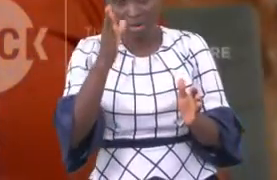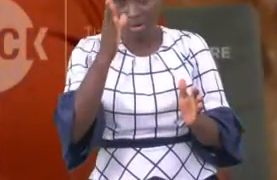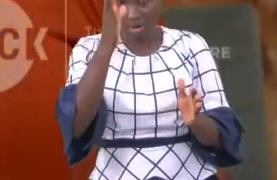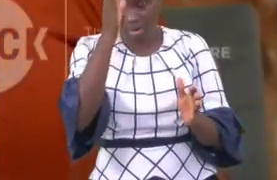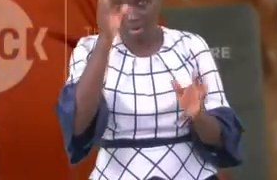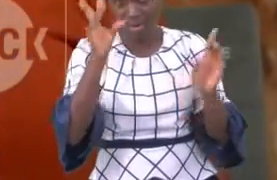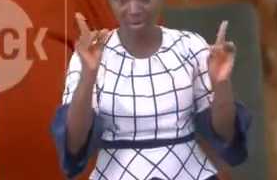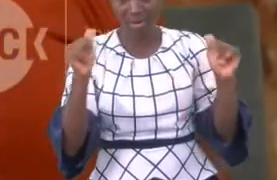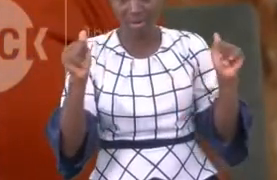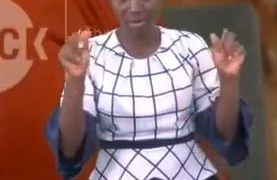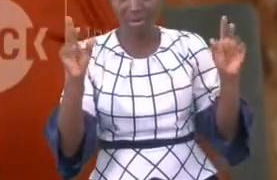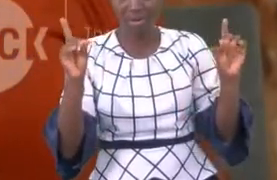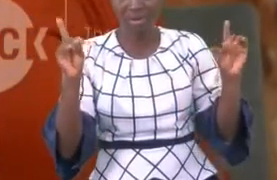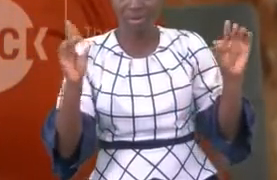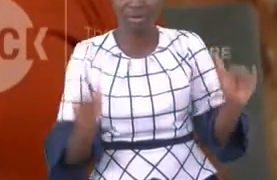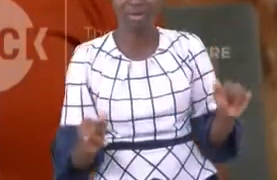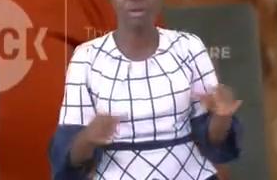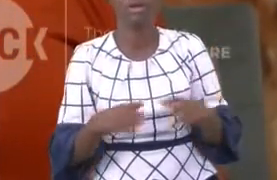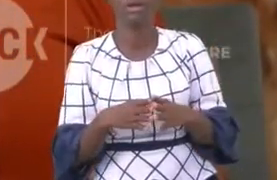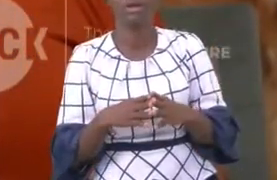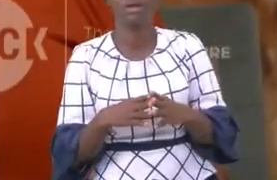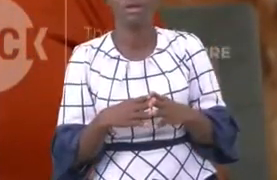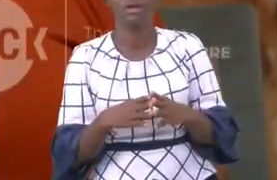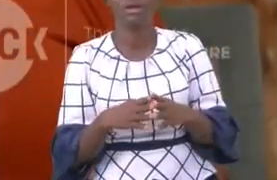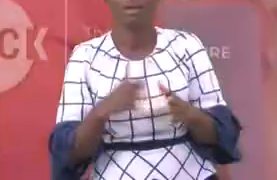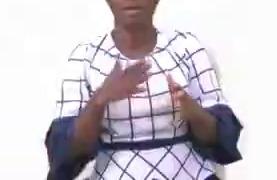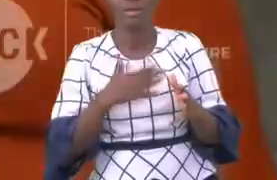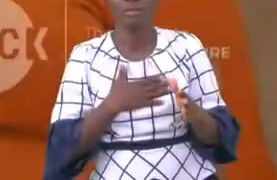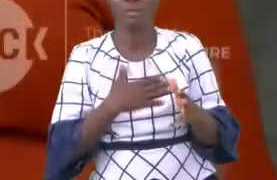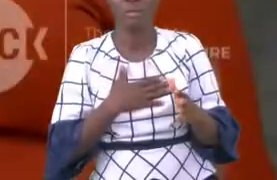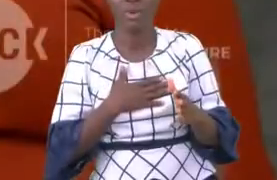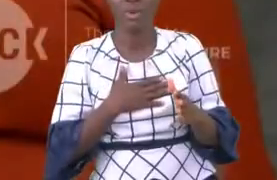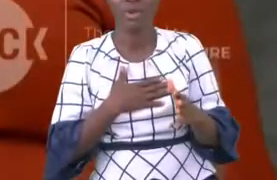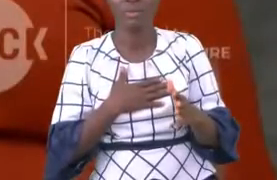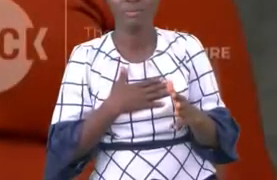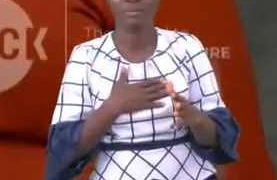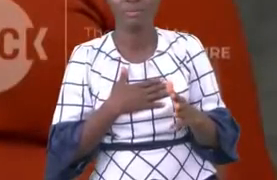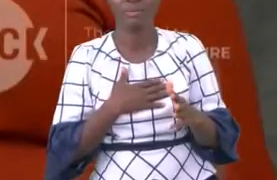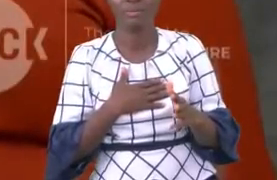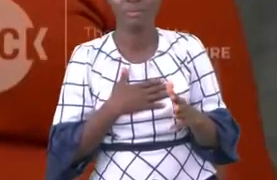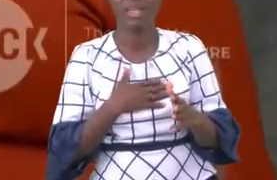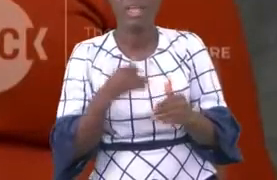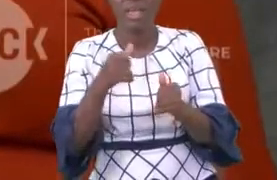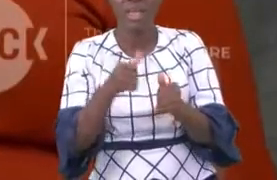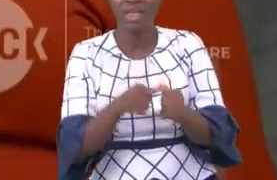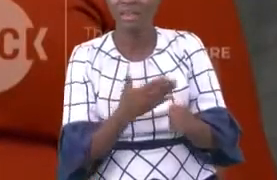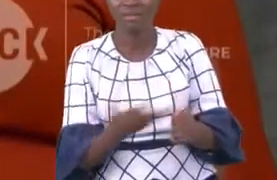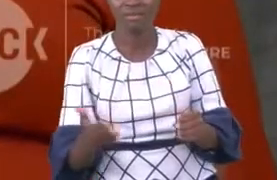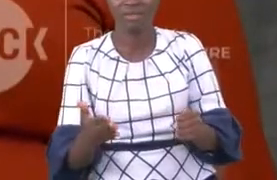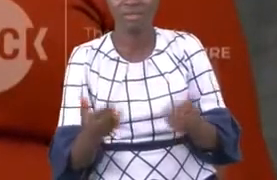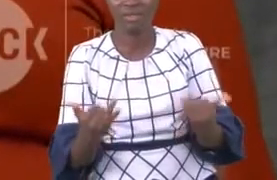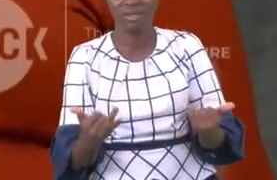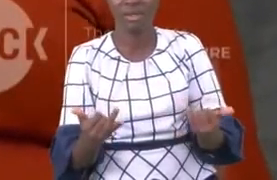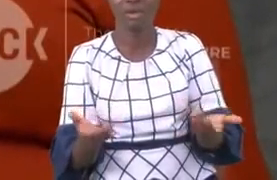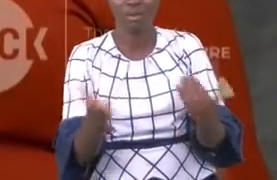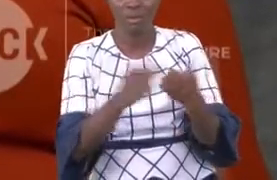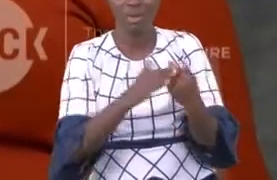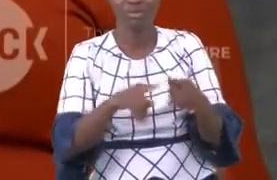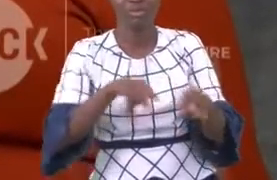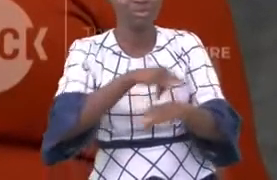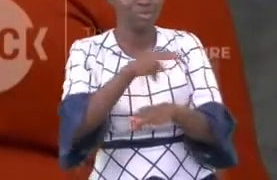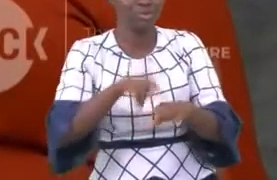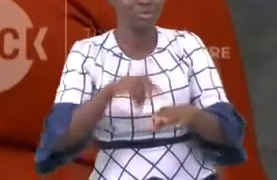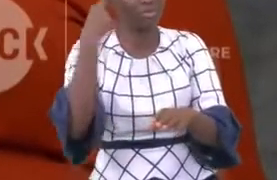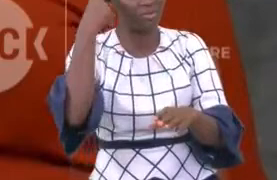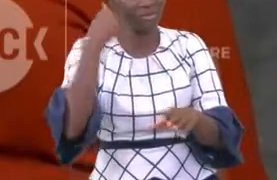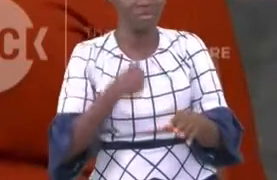breath is now normal. Everything has come back to normal. I thank God for what He has done for me, for restoring my health